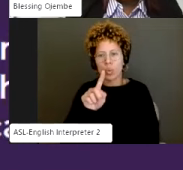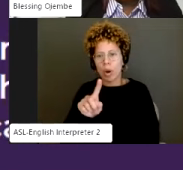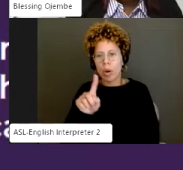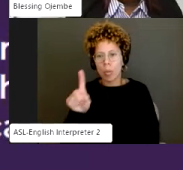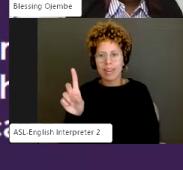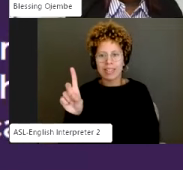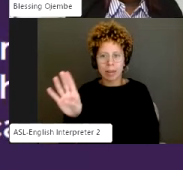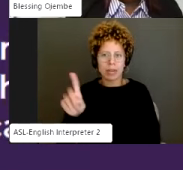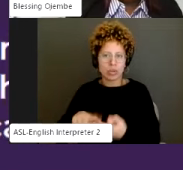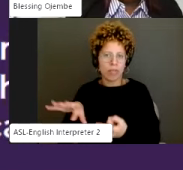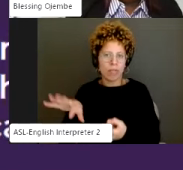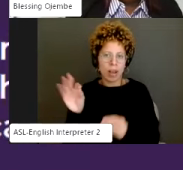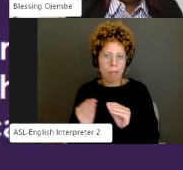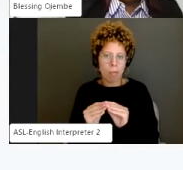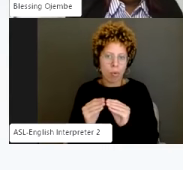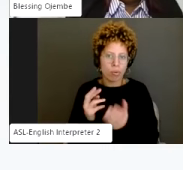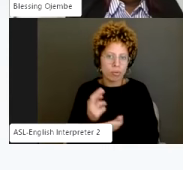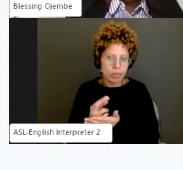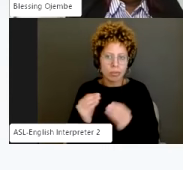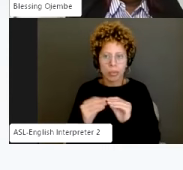and resources.